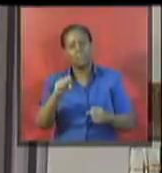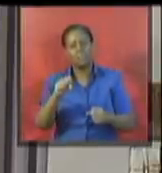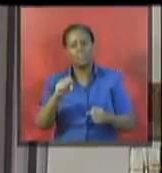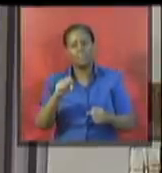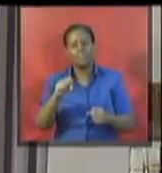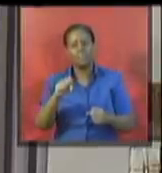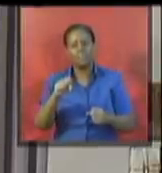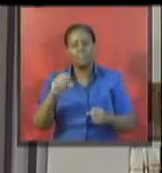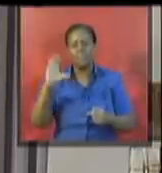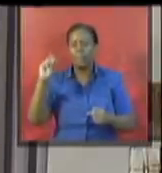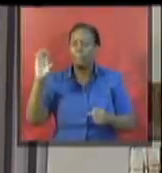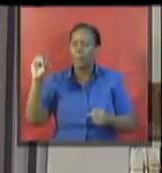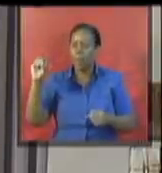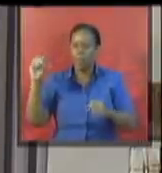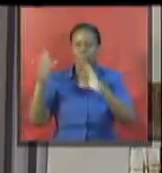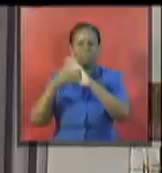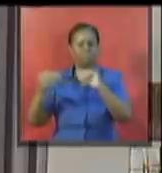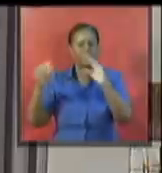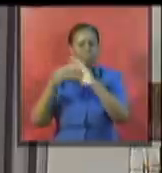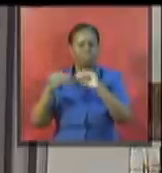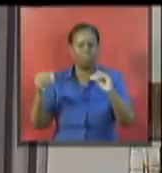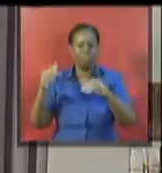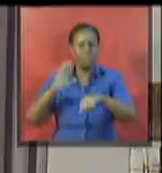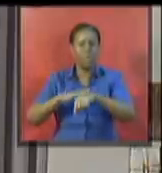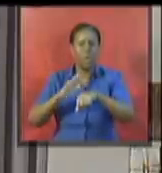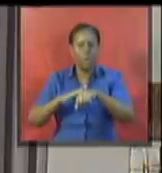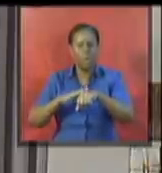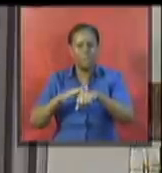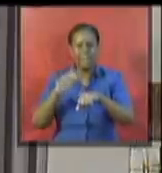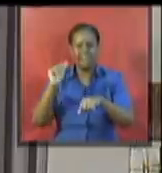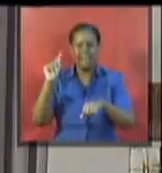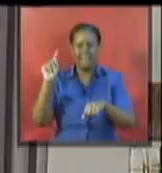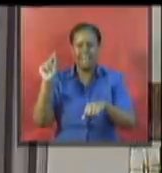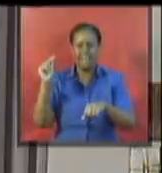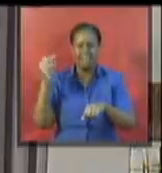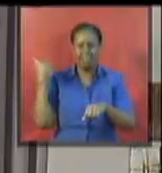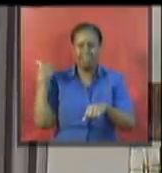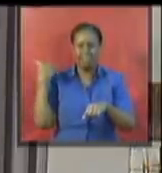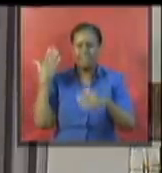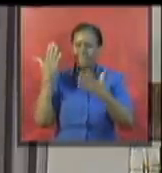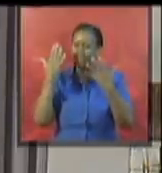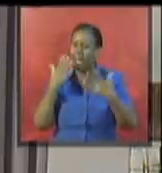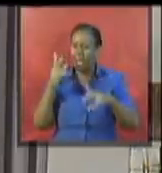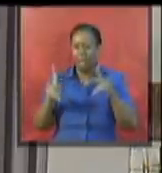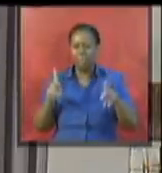a narrative is being put out there that persons are dying while waiting for